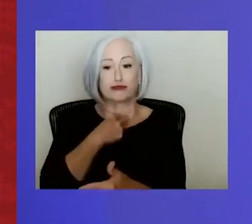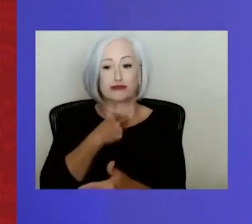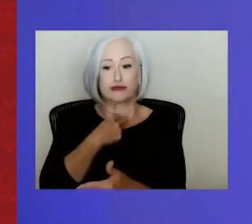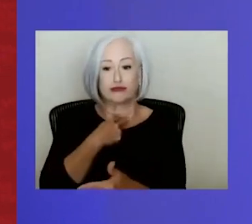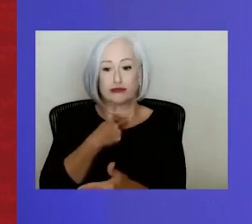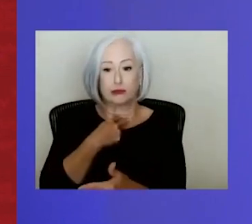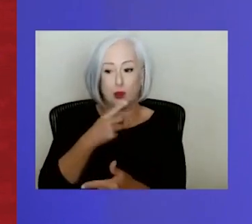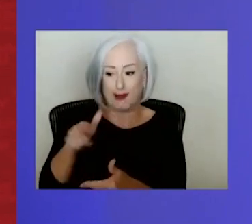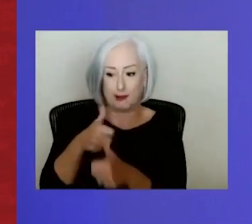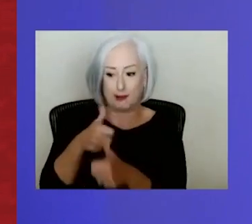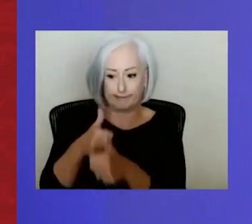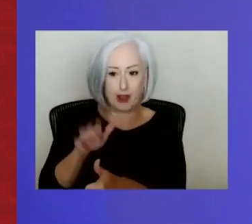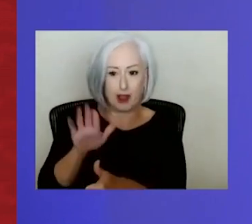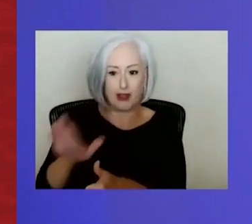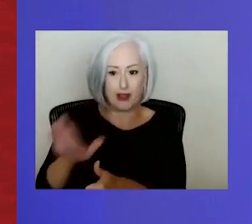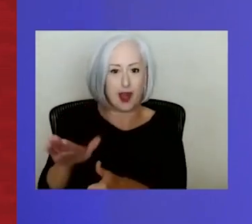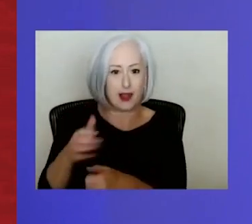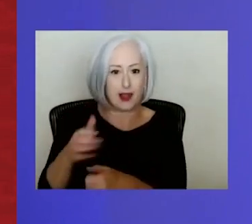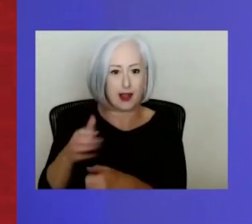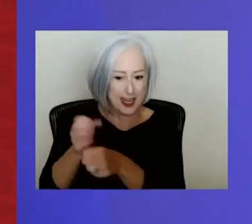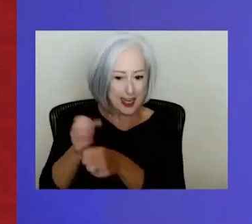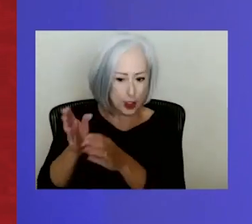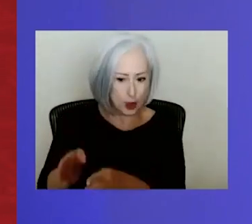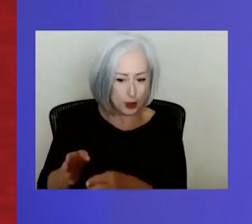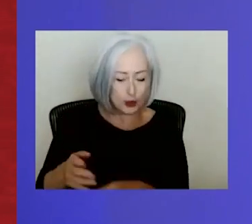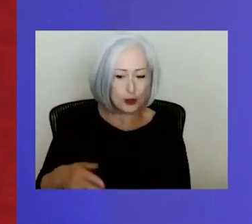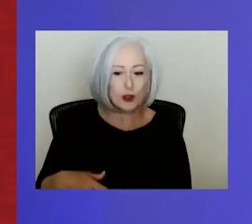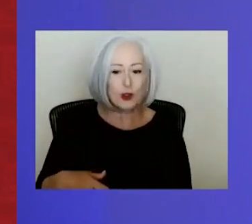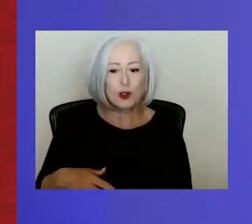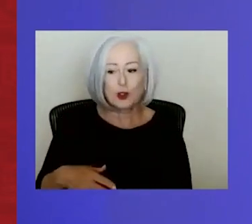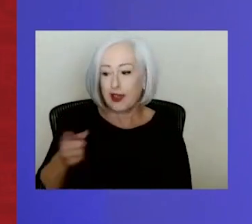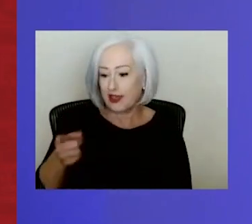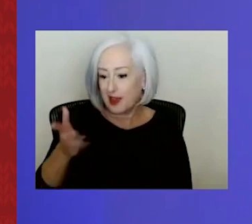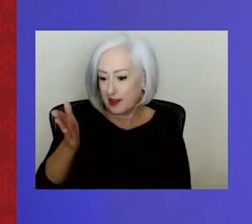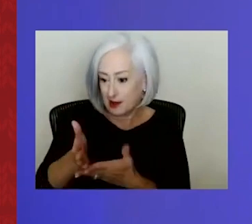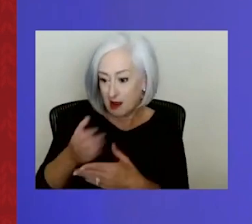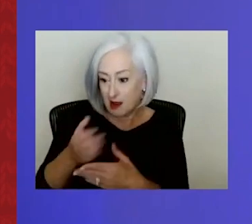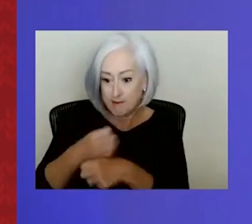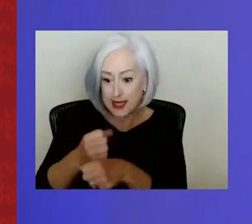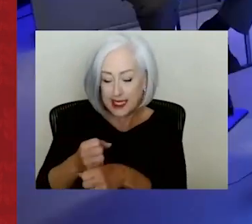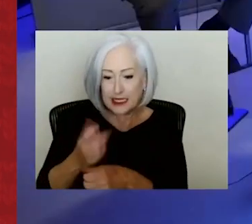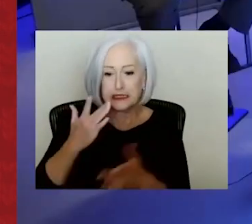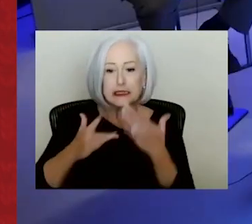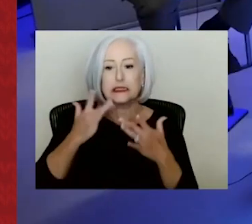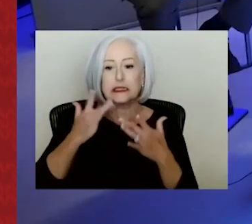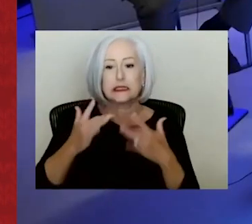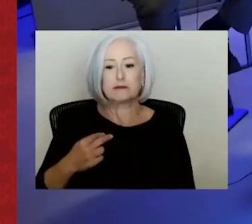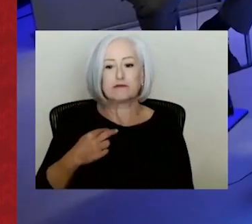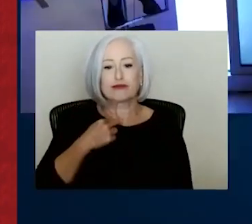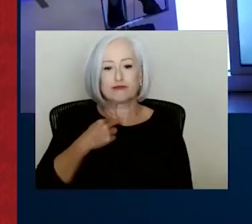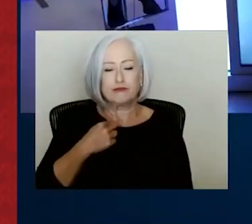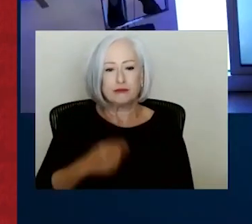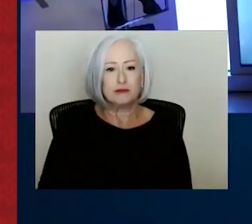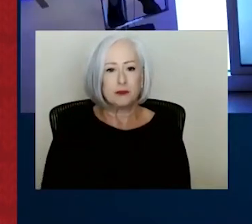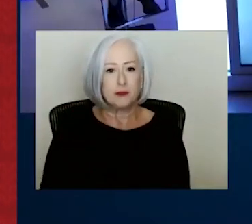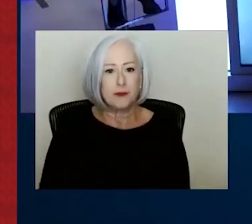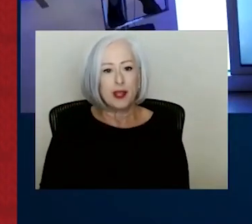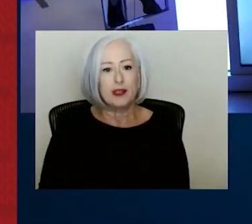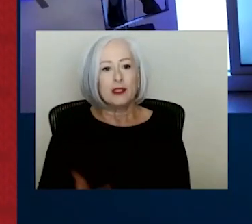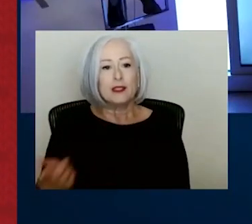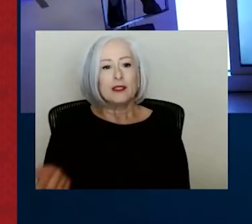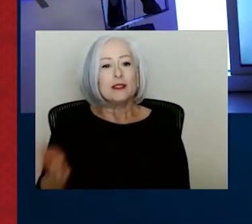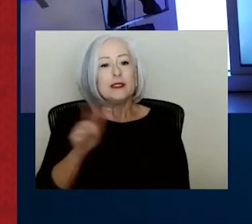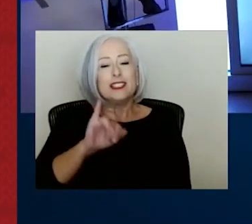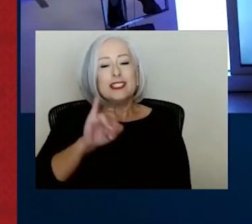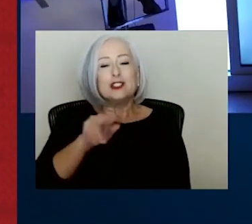that manufacturer goes offline, we see a shortage. And so as you mentioned, there's just not a lot of redundancy in the system. There isn't. It is. Okay, Janie. So you're the magical